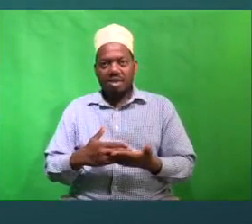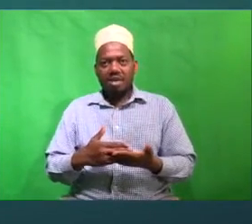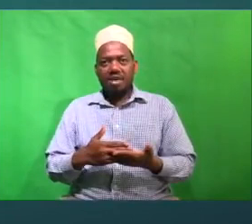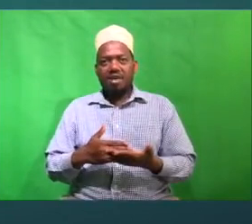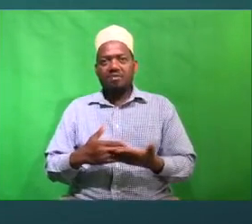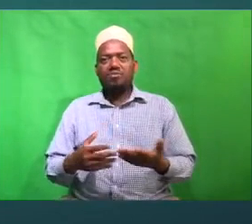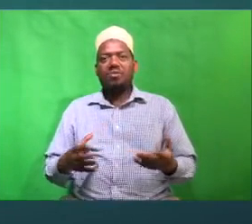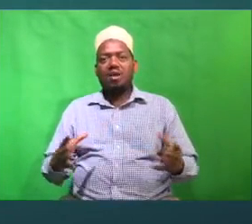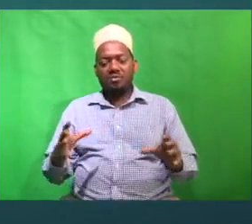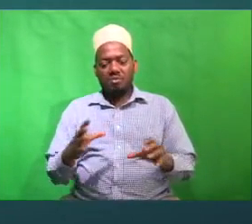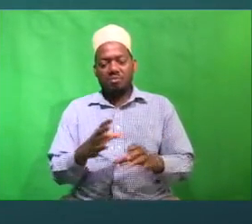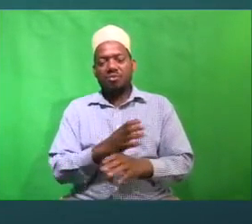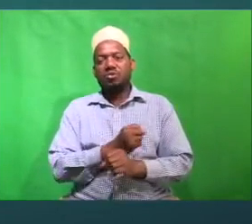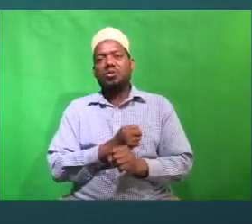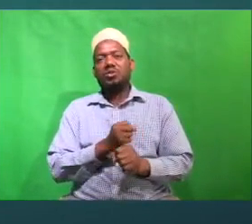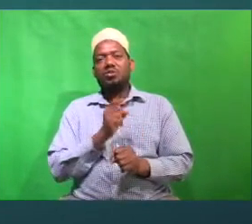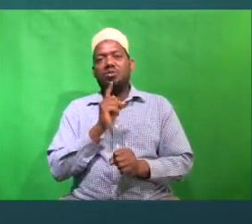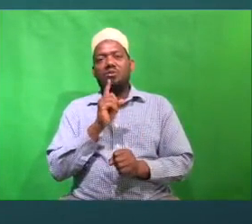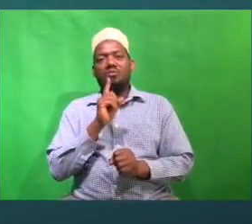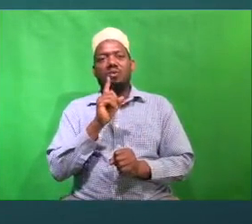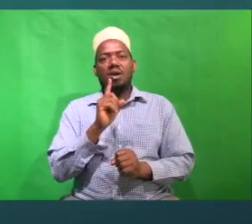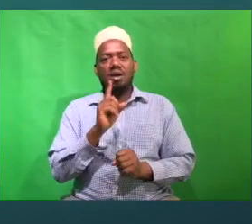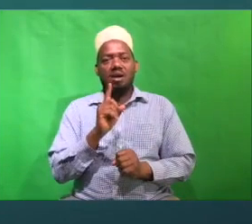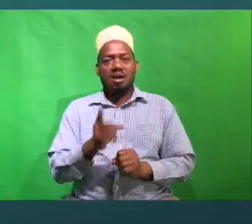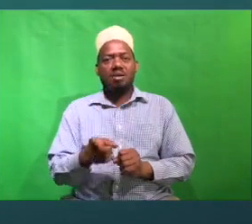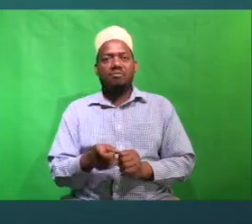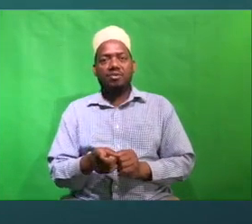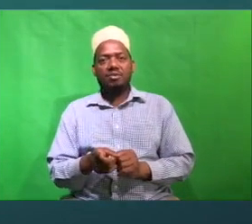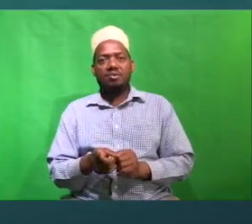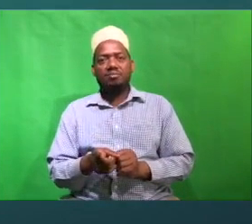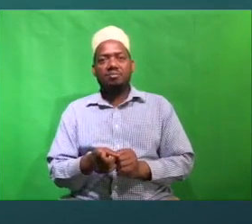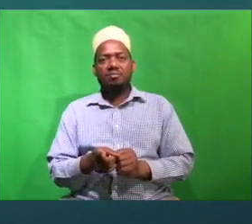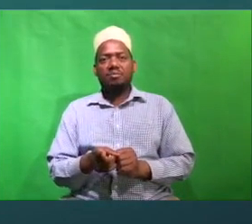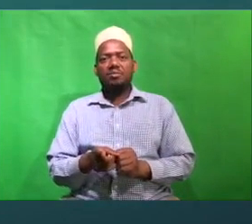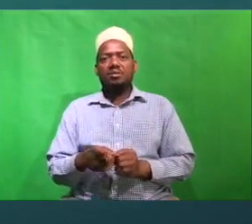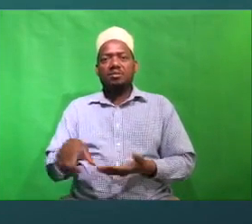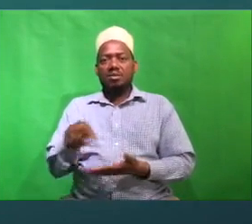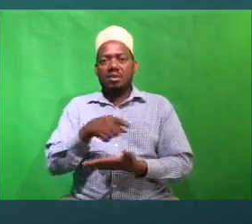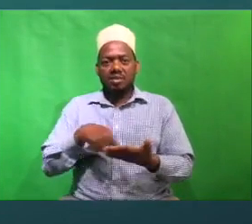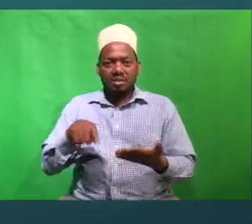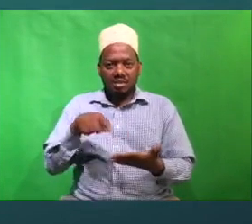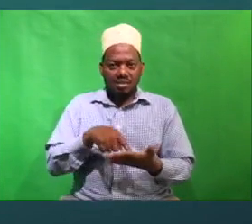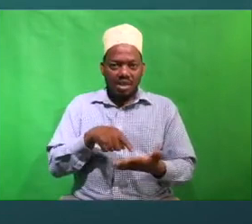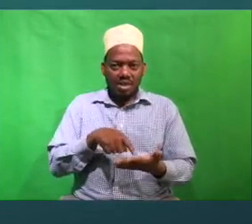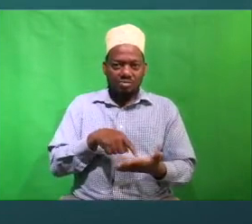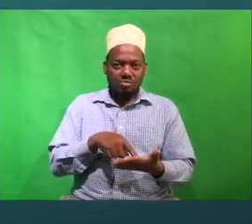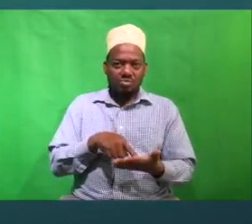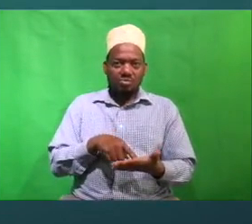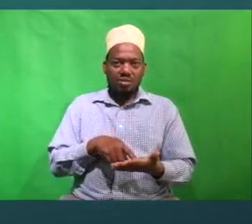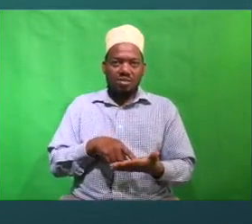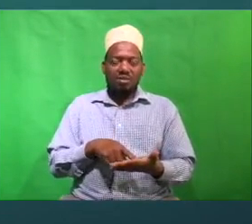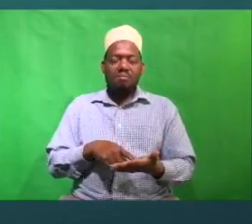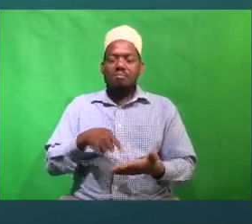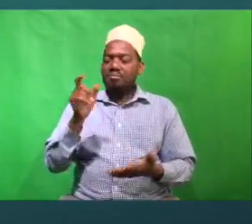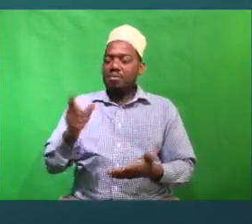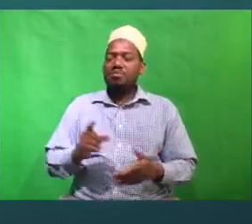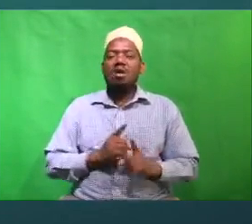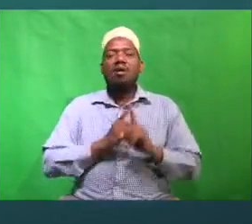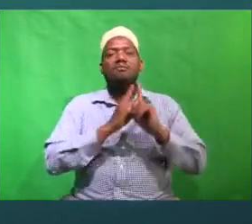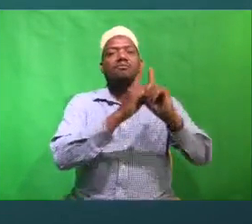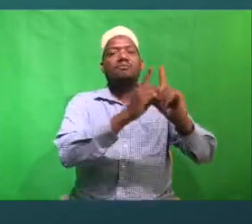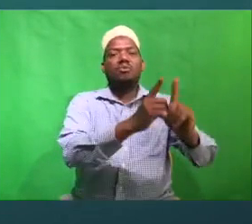the area opportunity are available in the areas, the people will move on there. Example, in town, there is many people because the people will